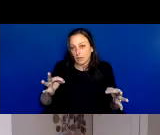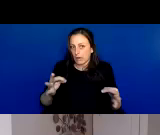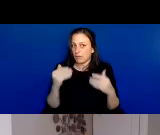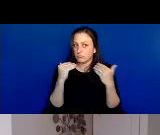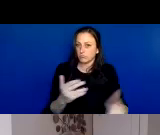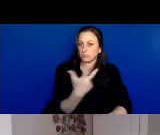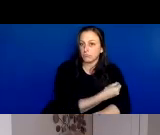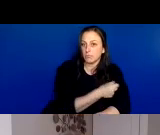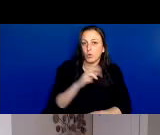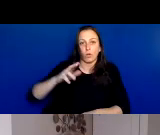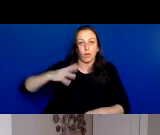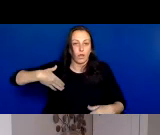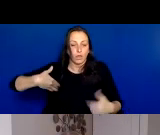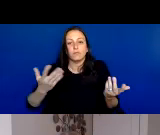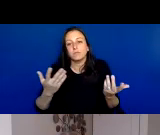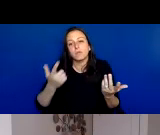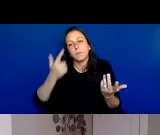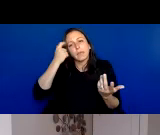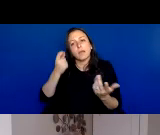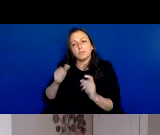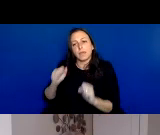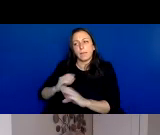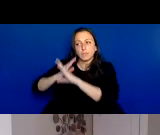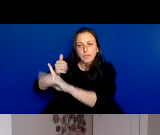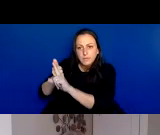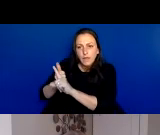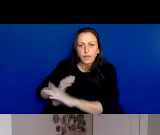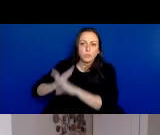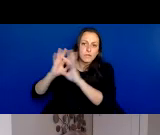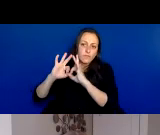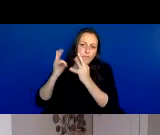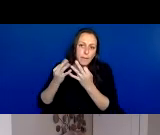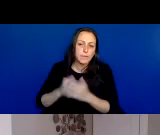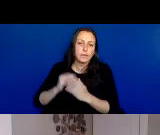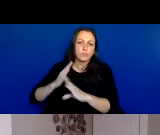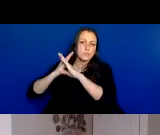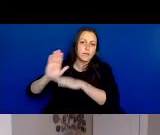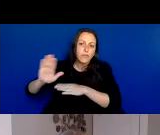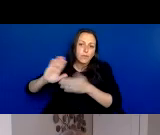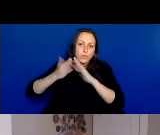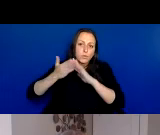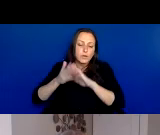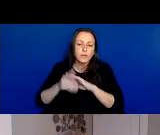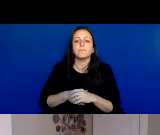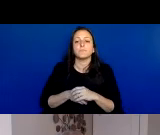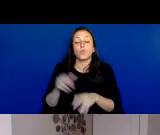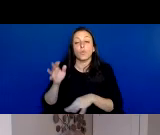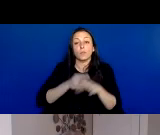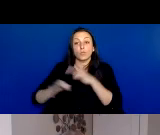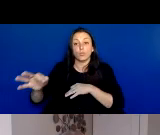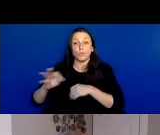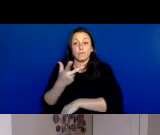to be vaccinated to protect themselves, to protect their family members, to protect their community. In lieu of vaccination, though,